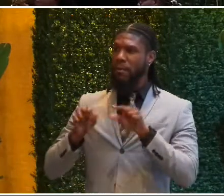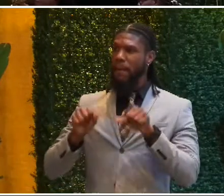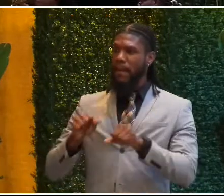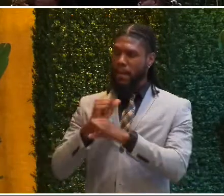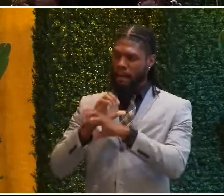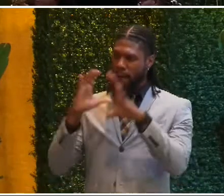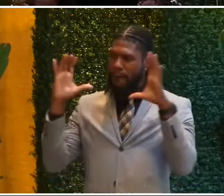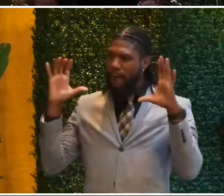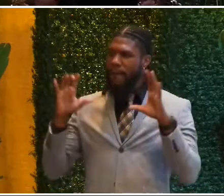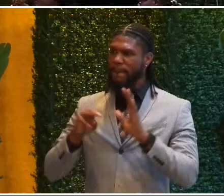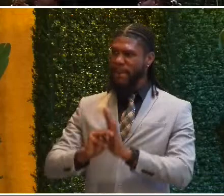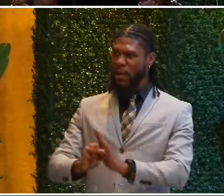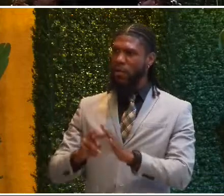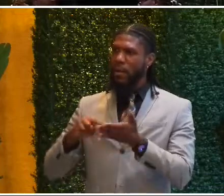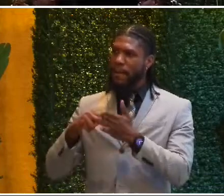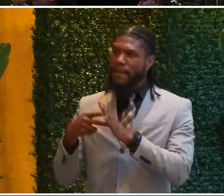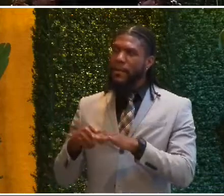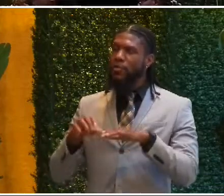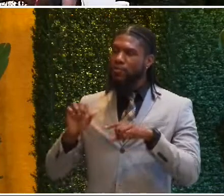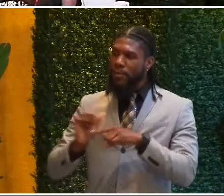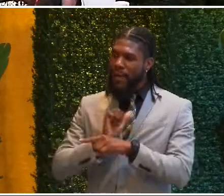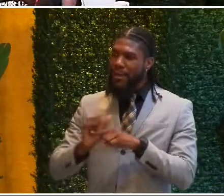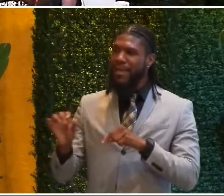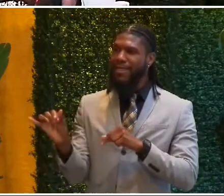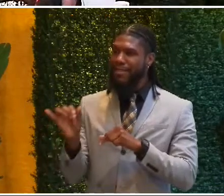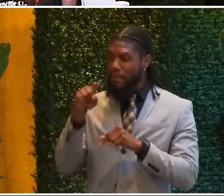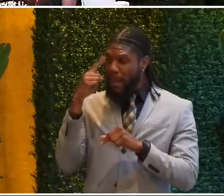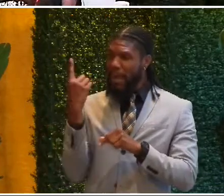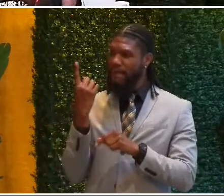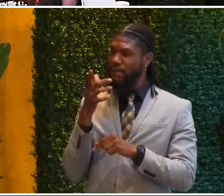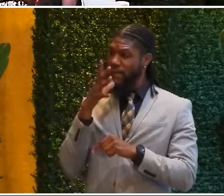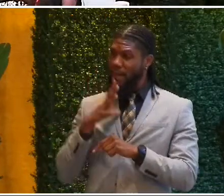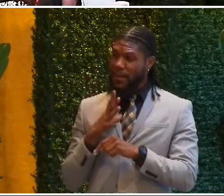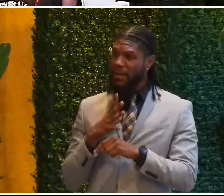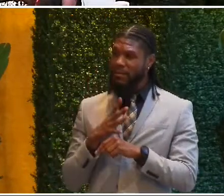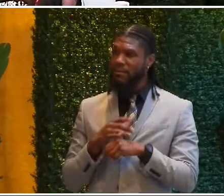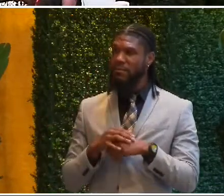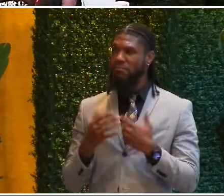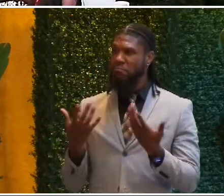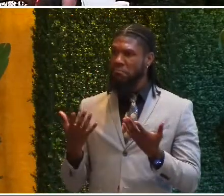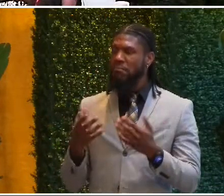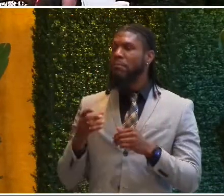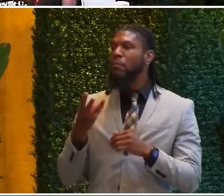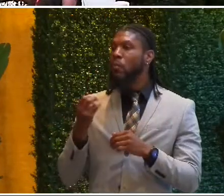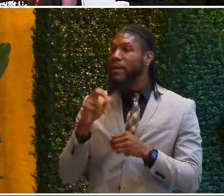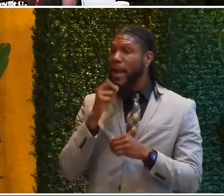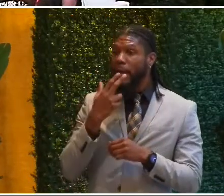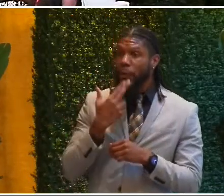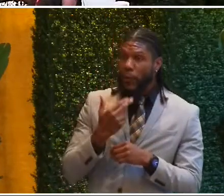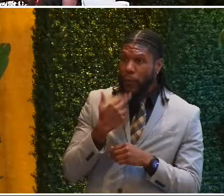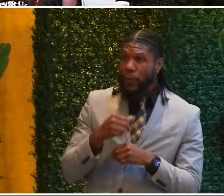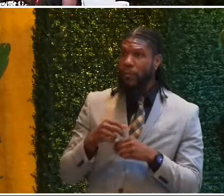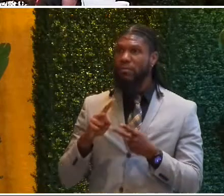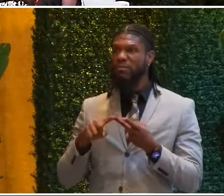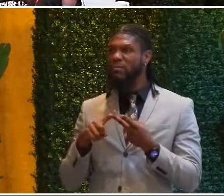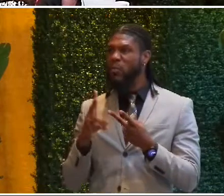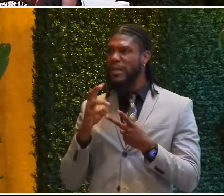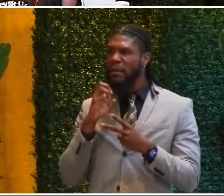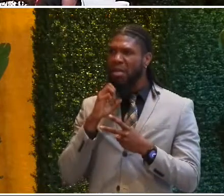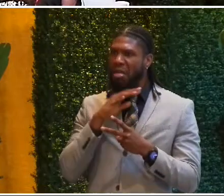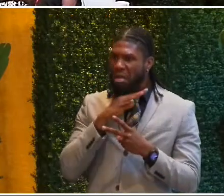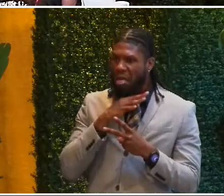to practice Black feminisms. And that's day in and day out. When it's not cute, when it's mucky, when it's